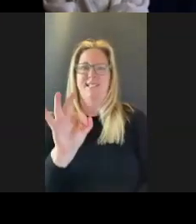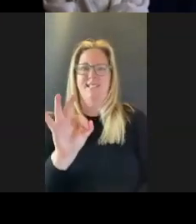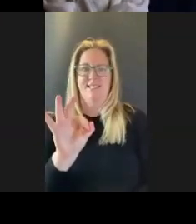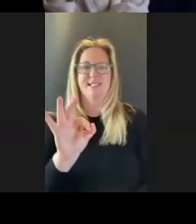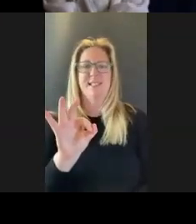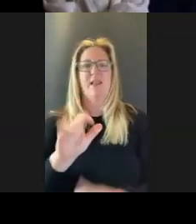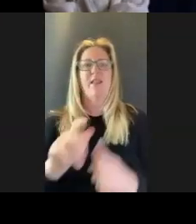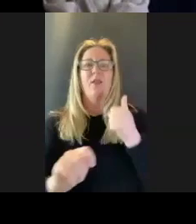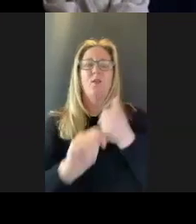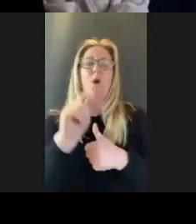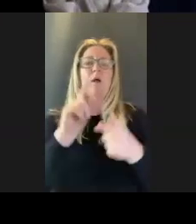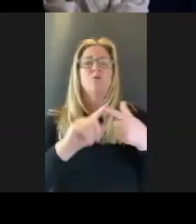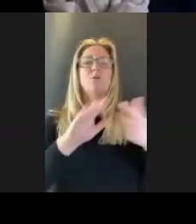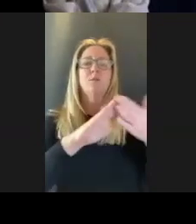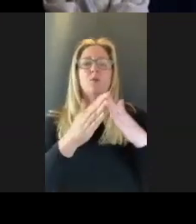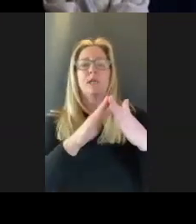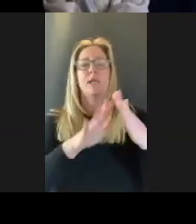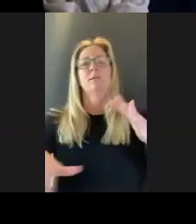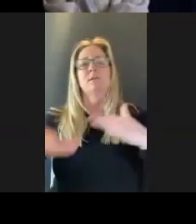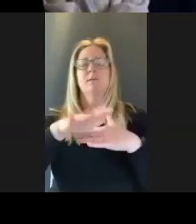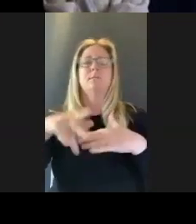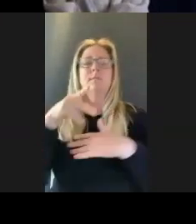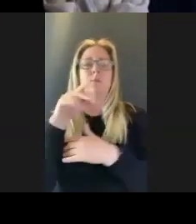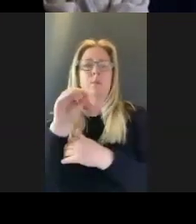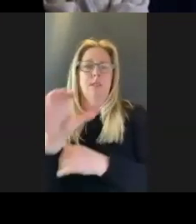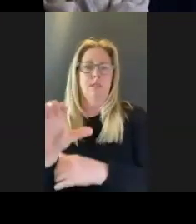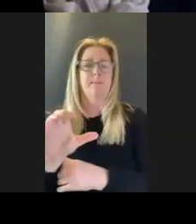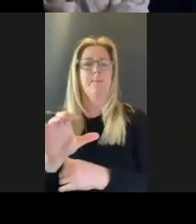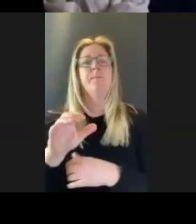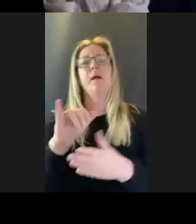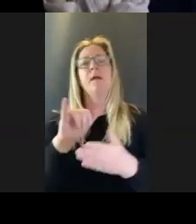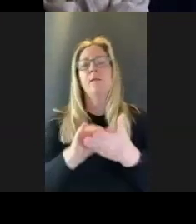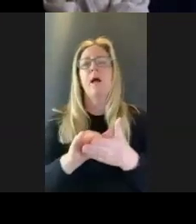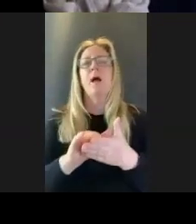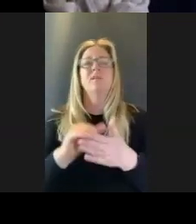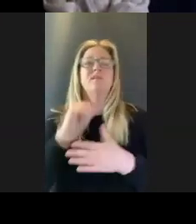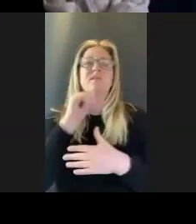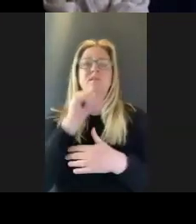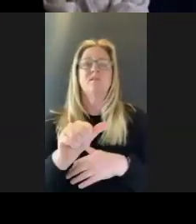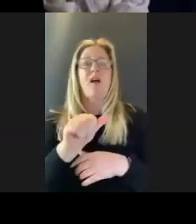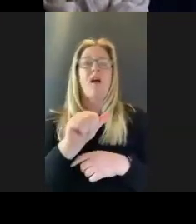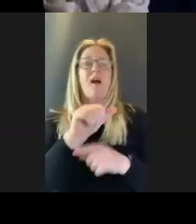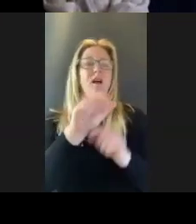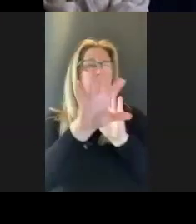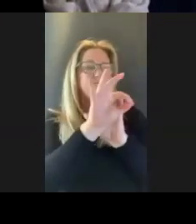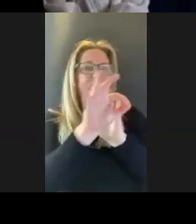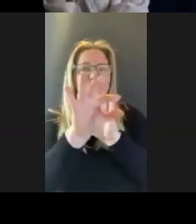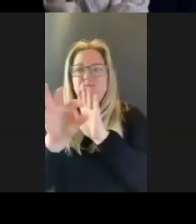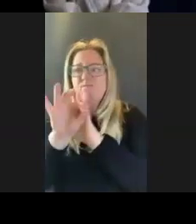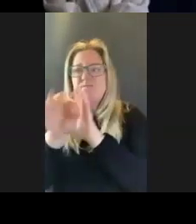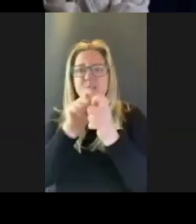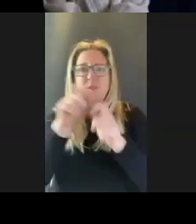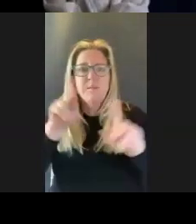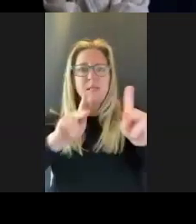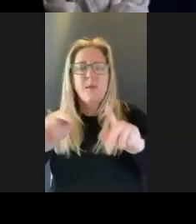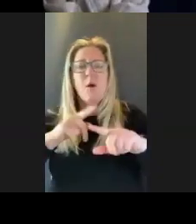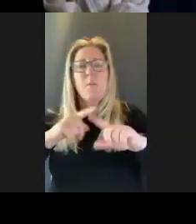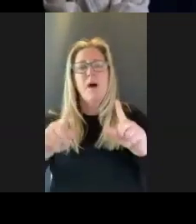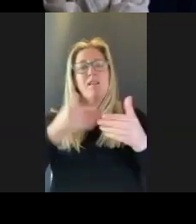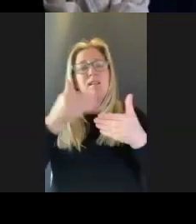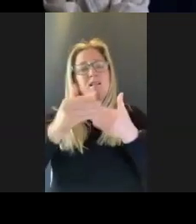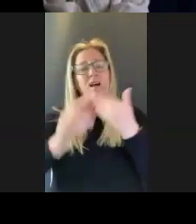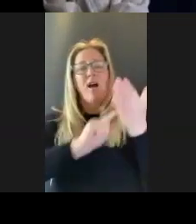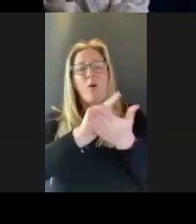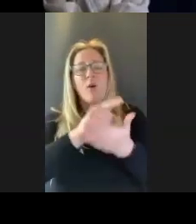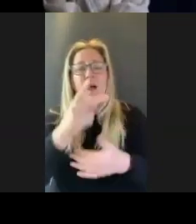of color. The virus does not discriminate, but over the next hour and a half, you will see how this disease is